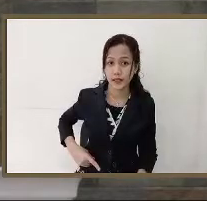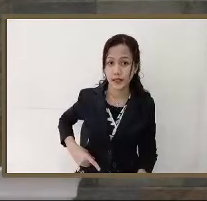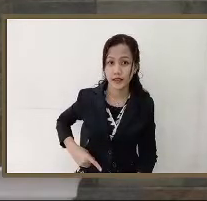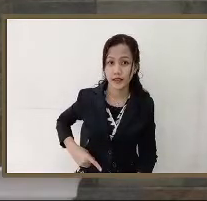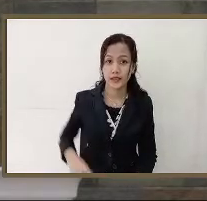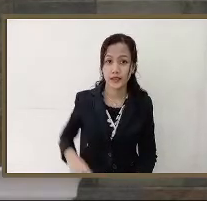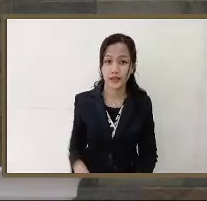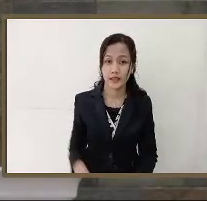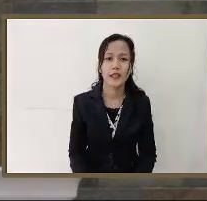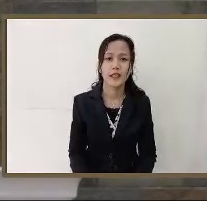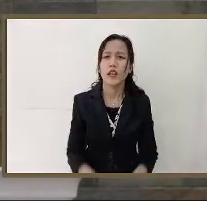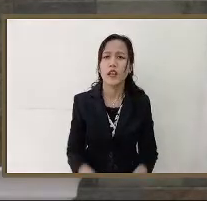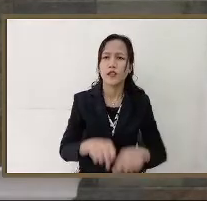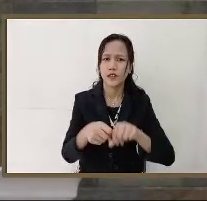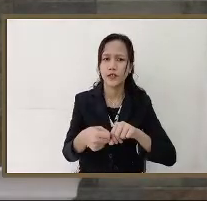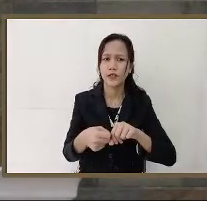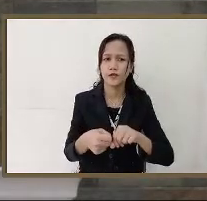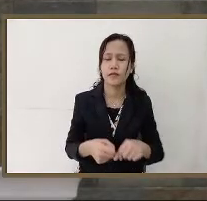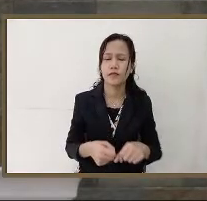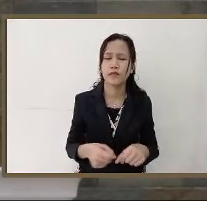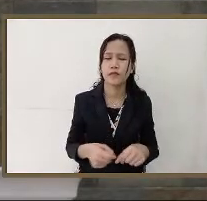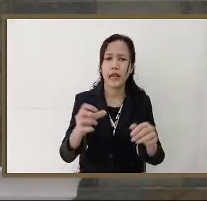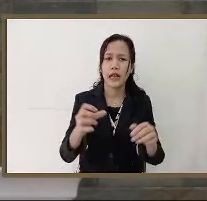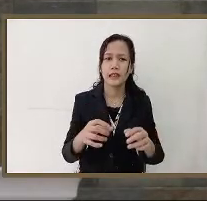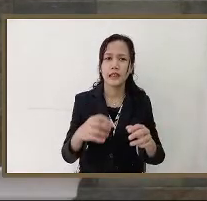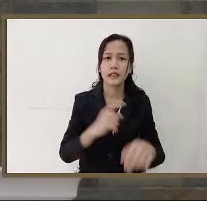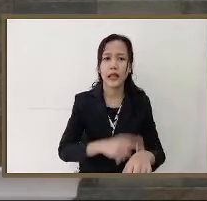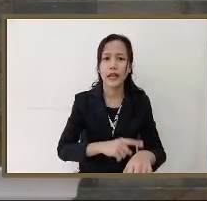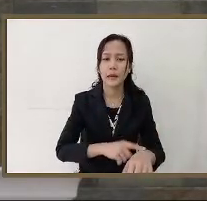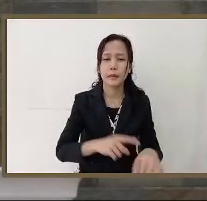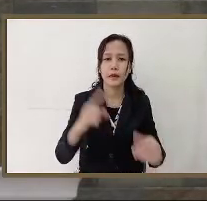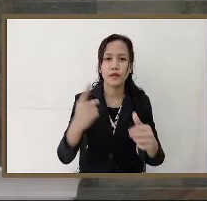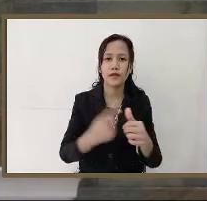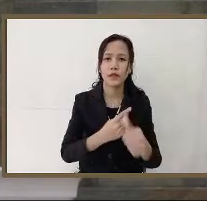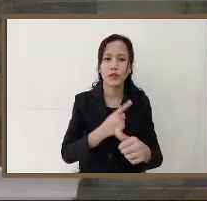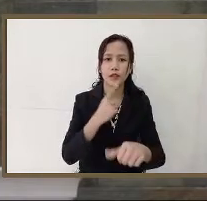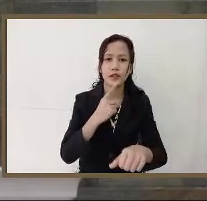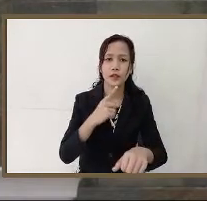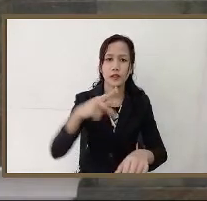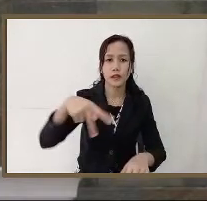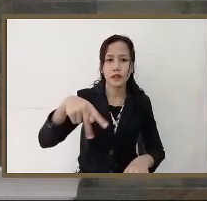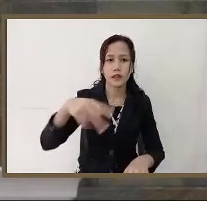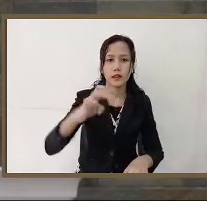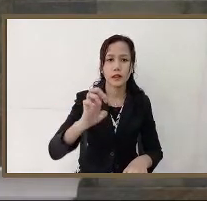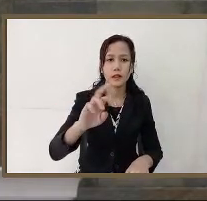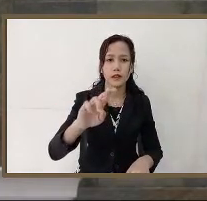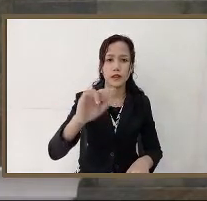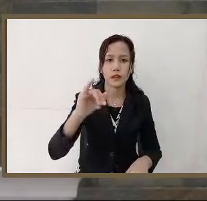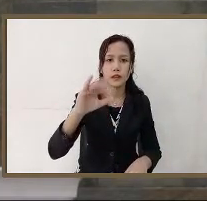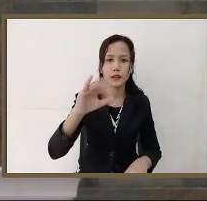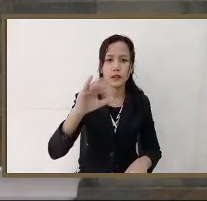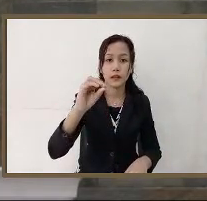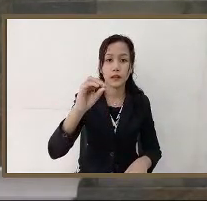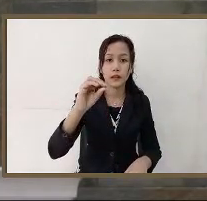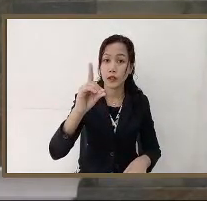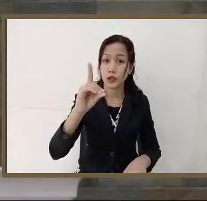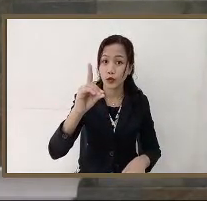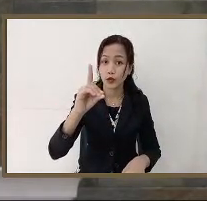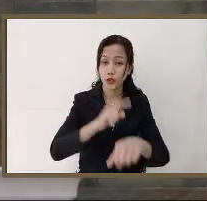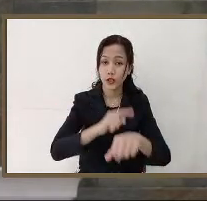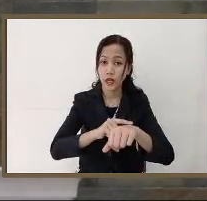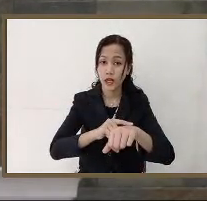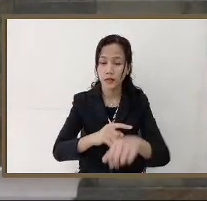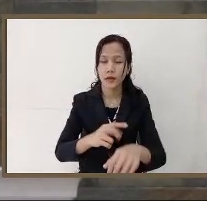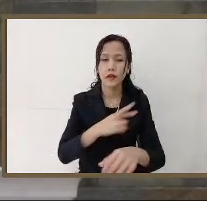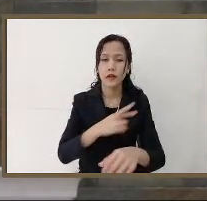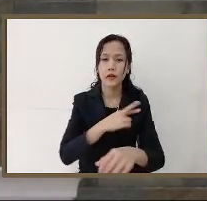So, during the first period ng paghahari ni King David, na makikita natin dito sa 2 Samuel as